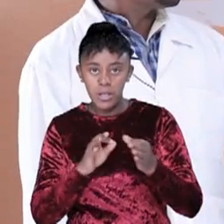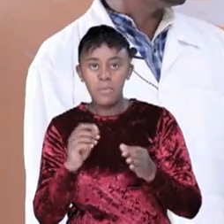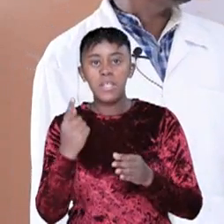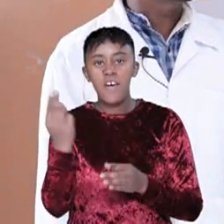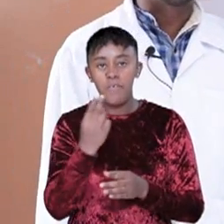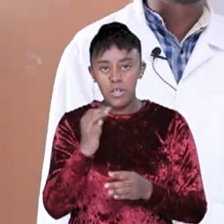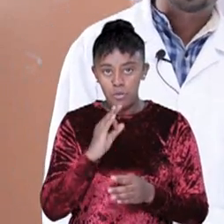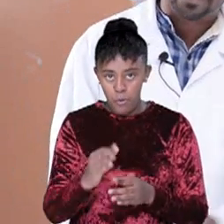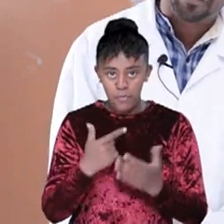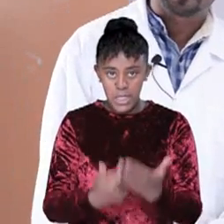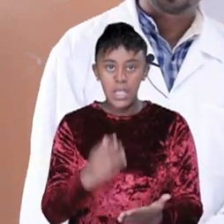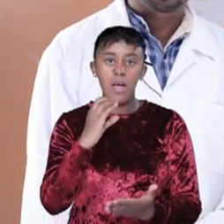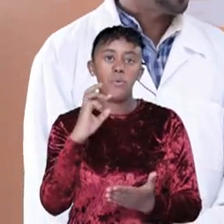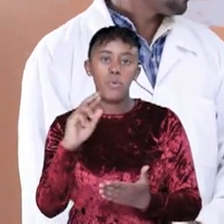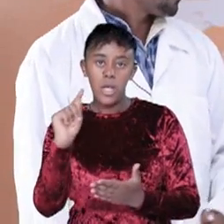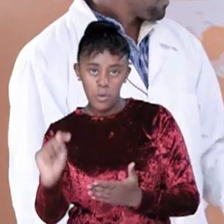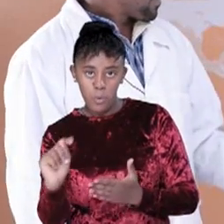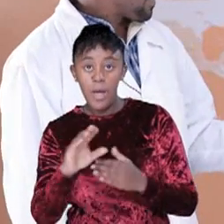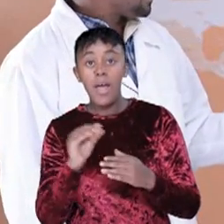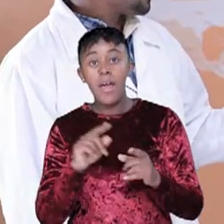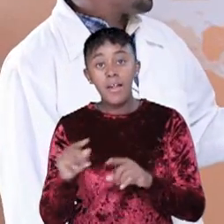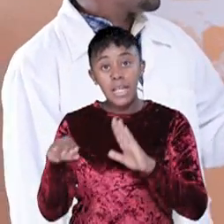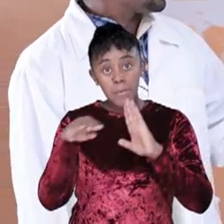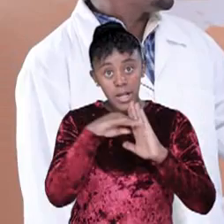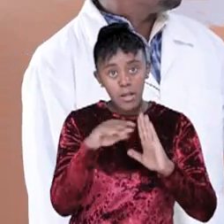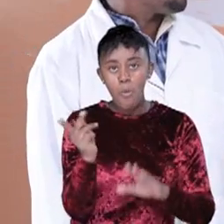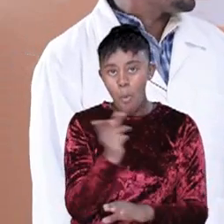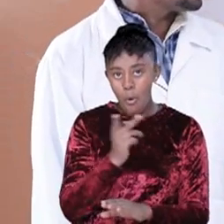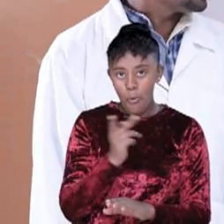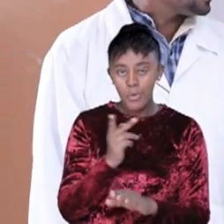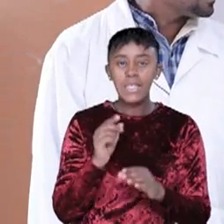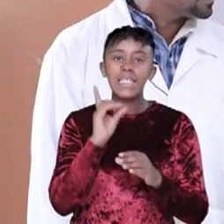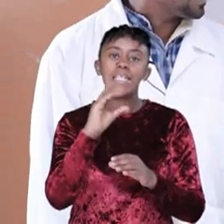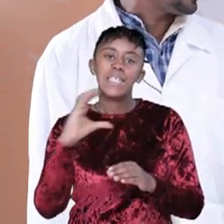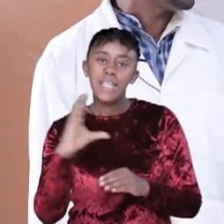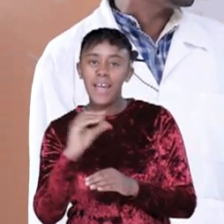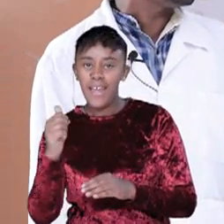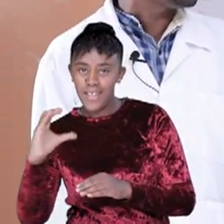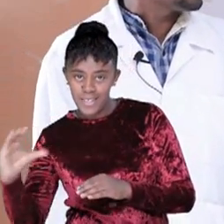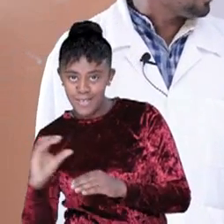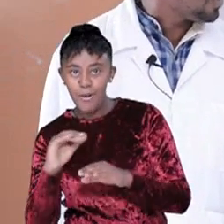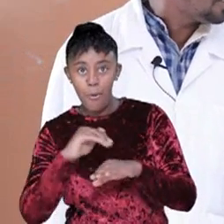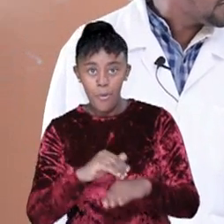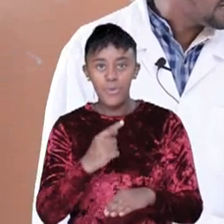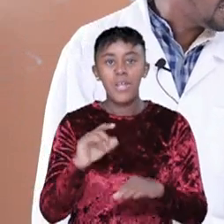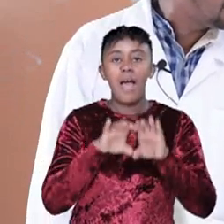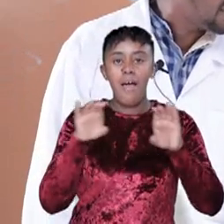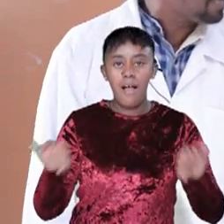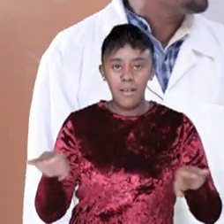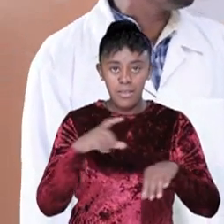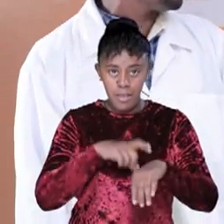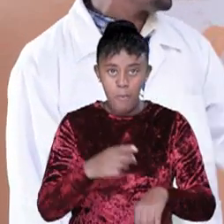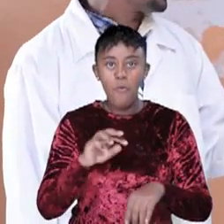Describe the function of these cathode ray tubes. And represent both DC and AC on a